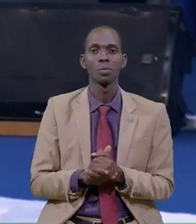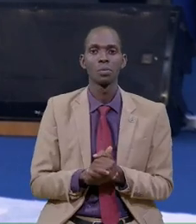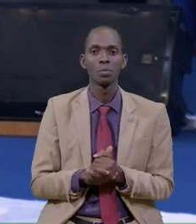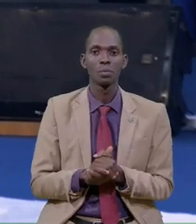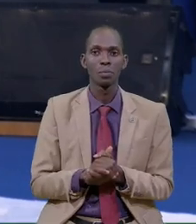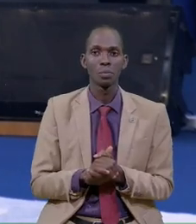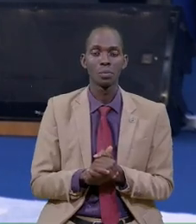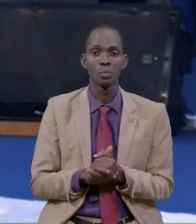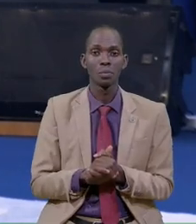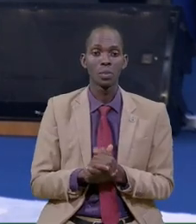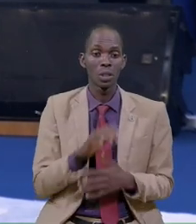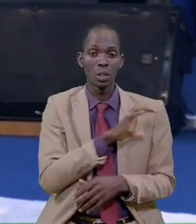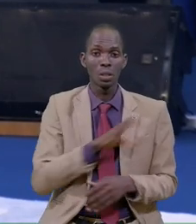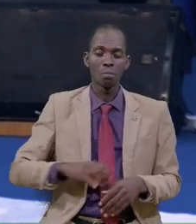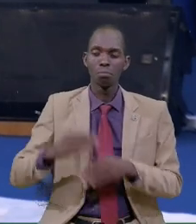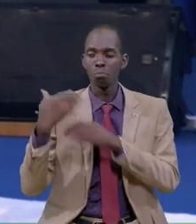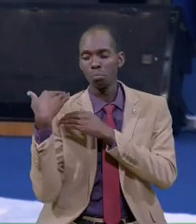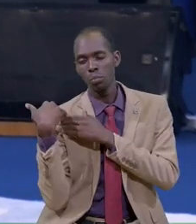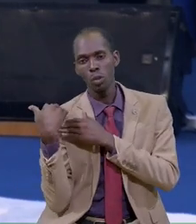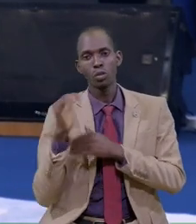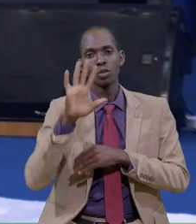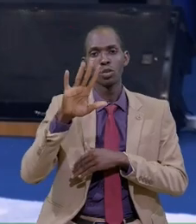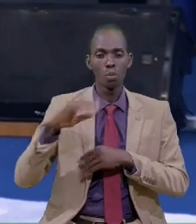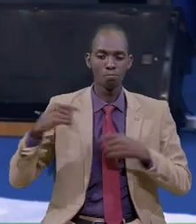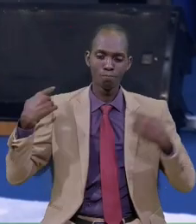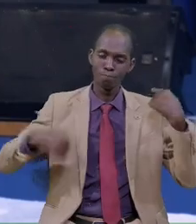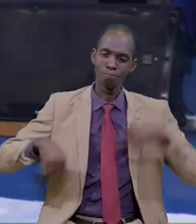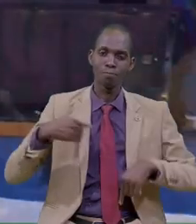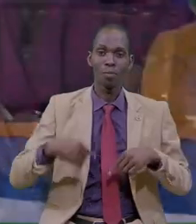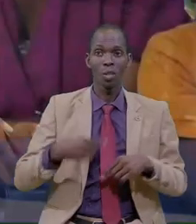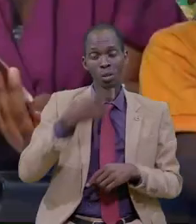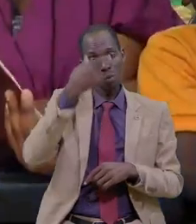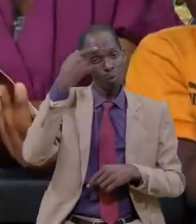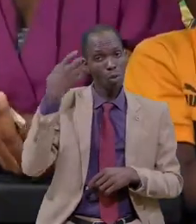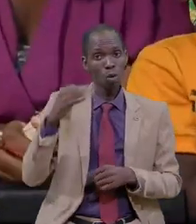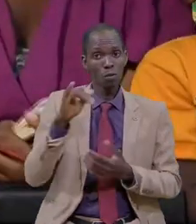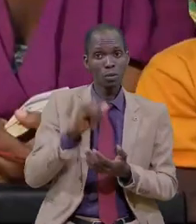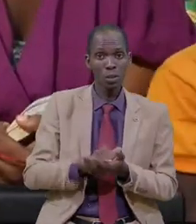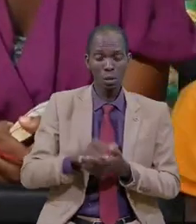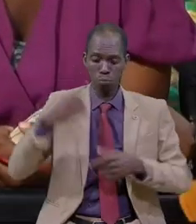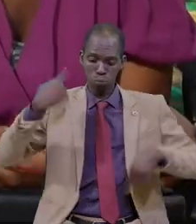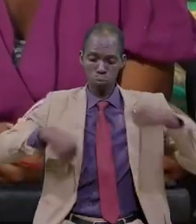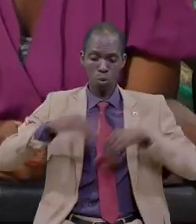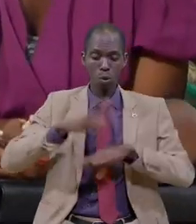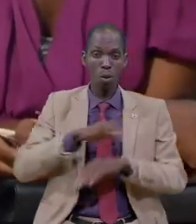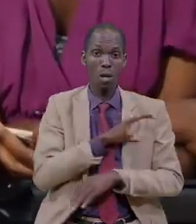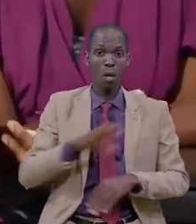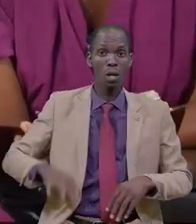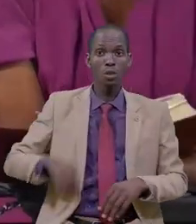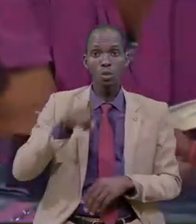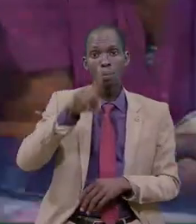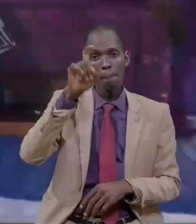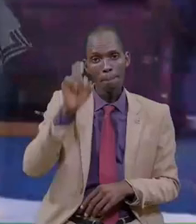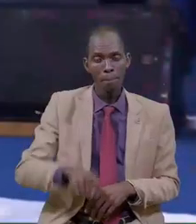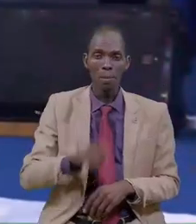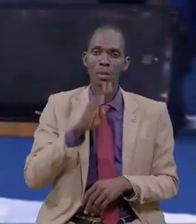He bore your stripes. And because of those stripes on Christ, you must be healed.